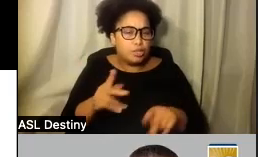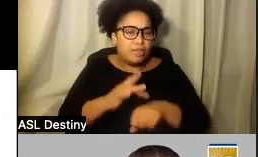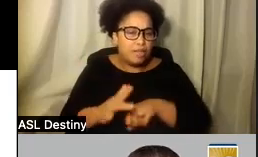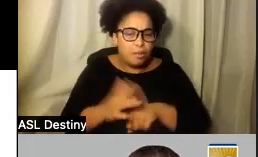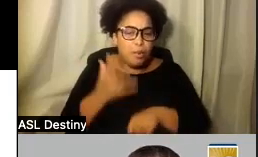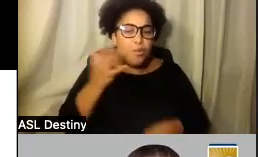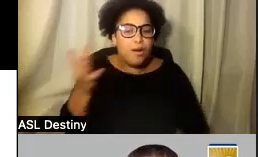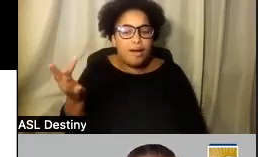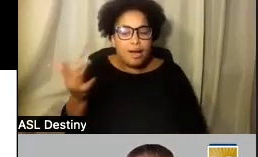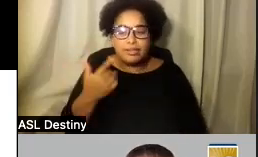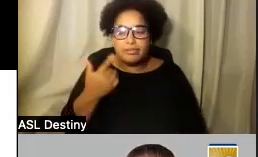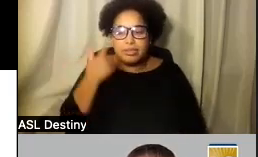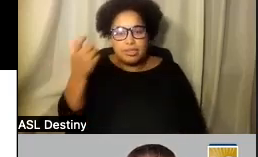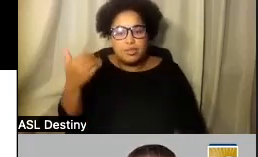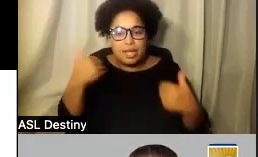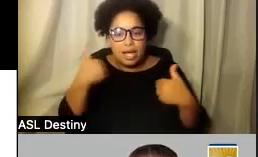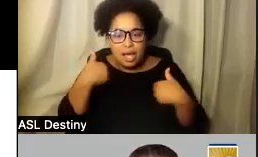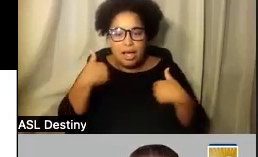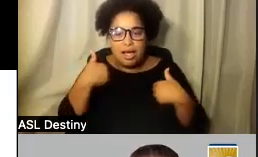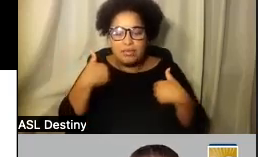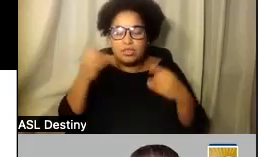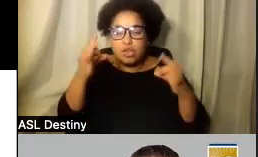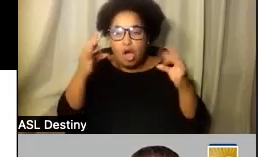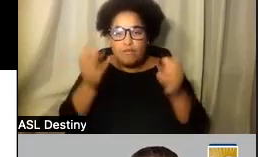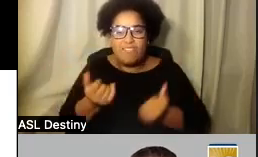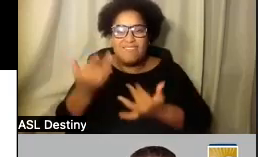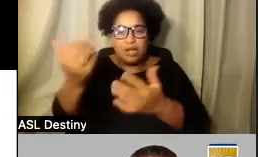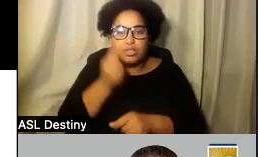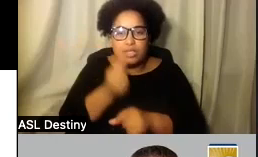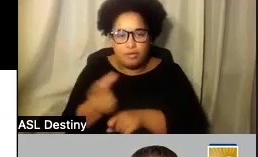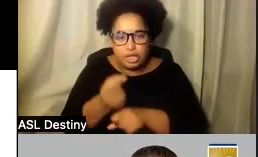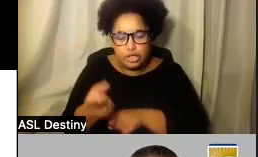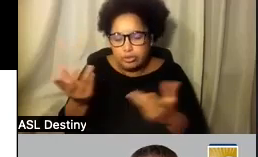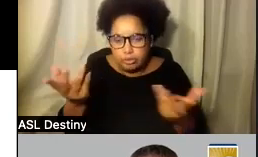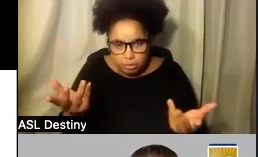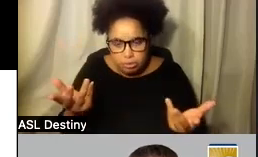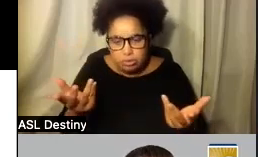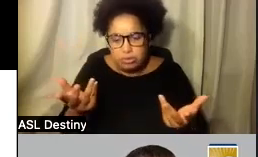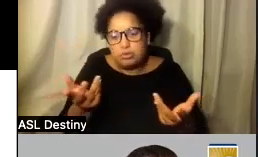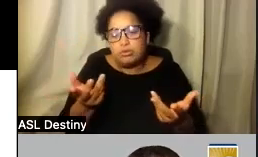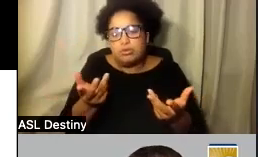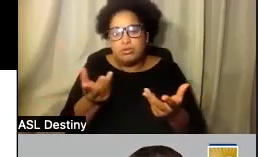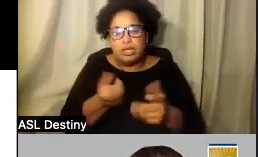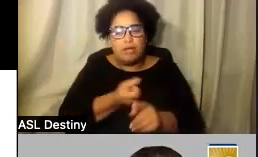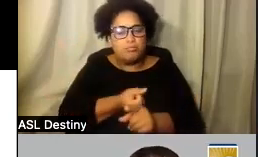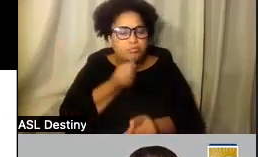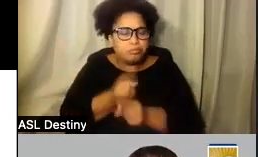the fact that we have such devastating fires every year that take such a toll